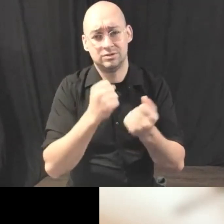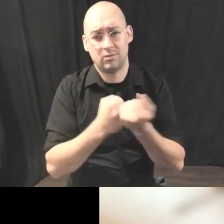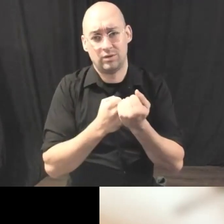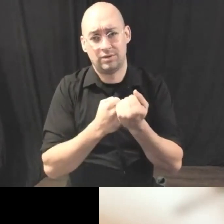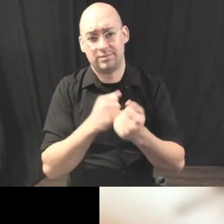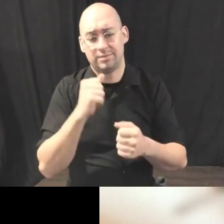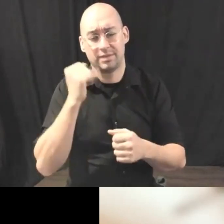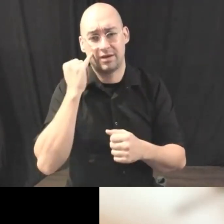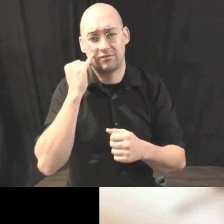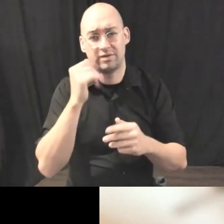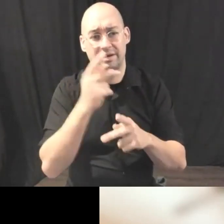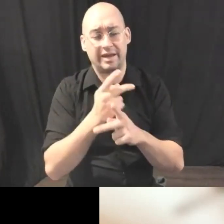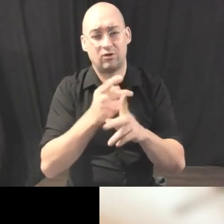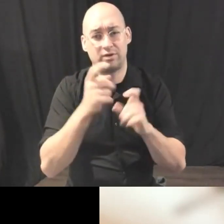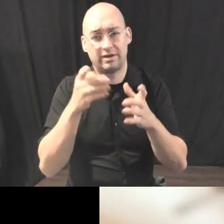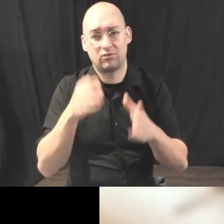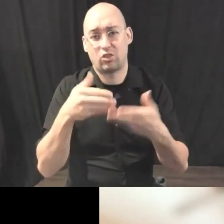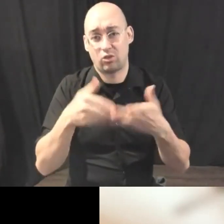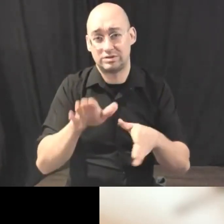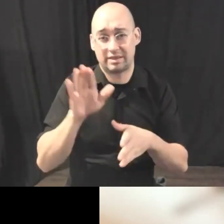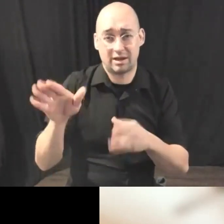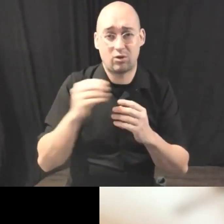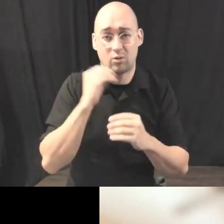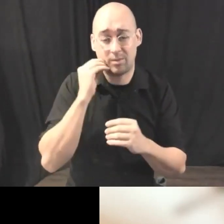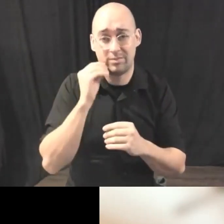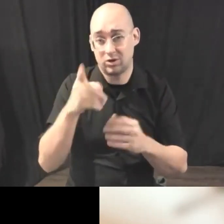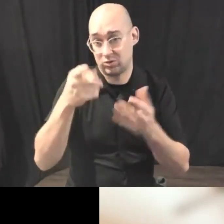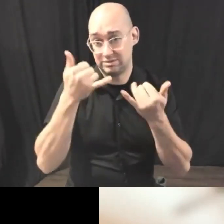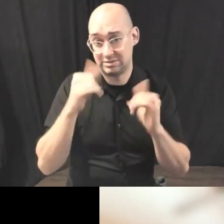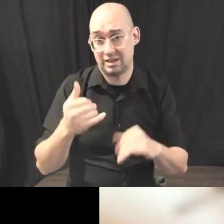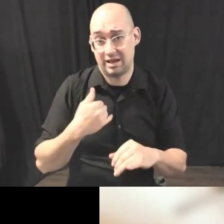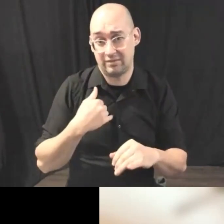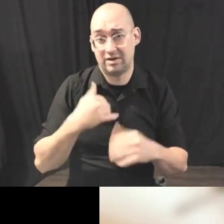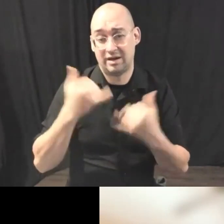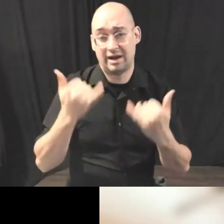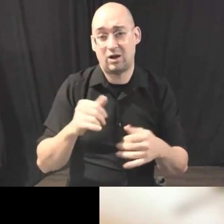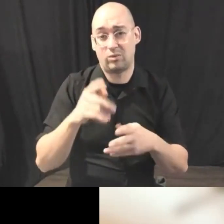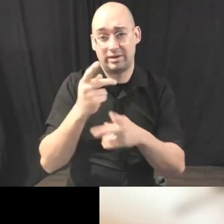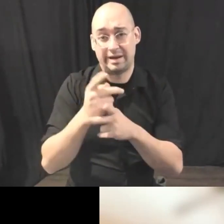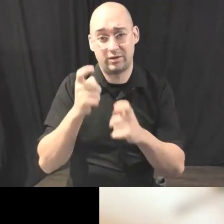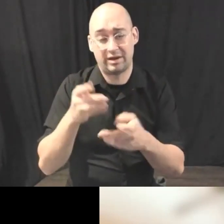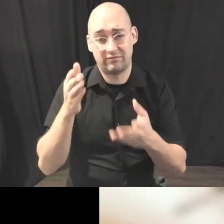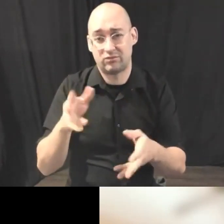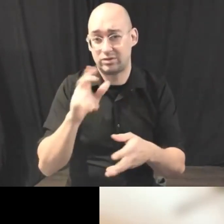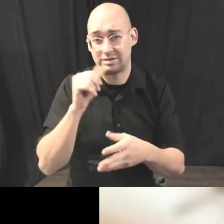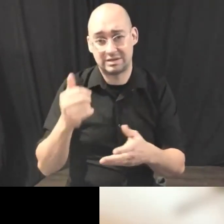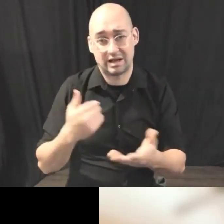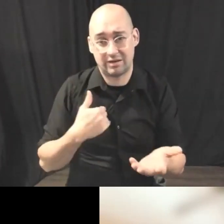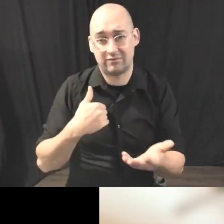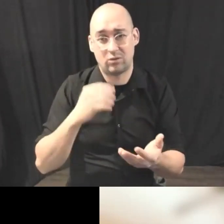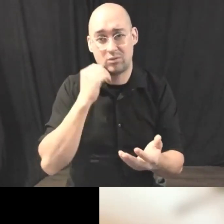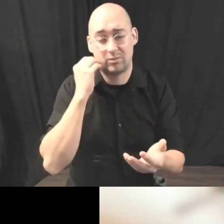your caregiver lost their home and maybe you still have your home, but now your caregiver doesn't have a home, or how are you getting those caregiving